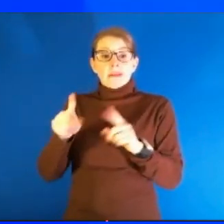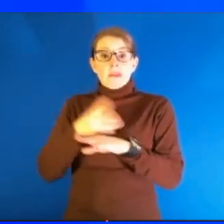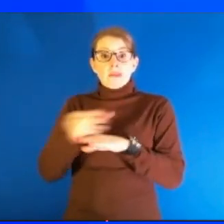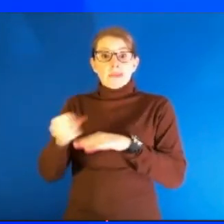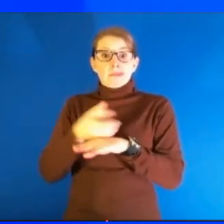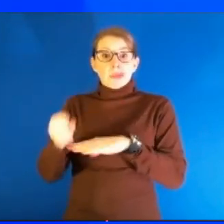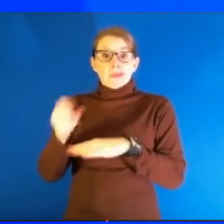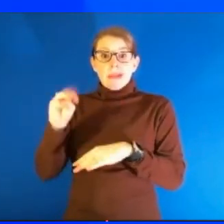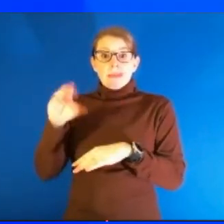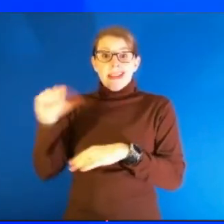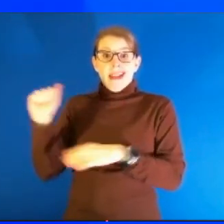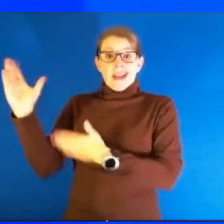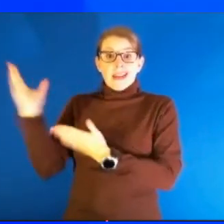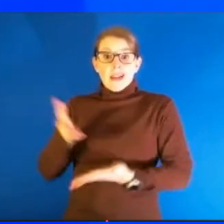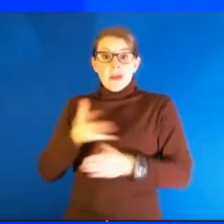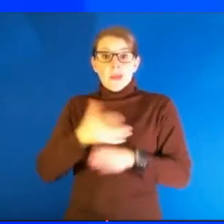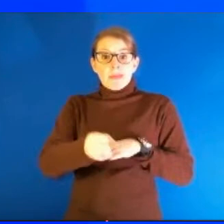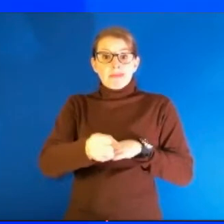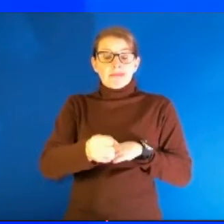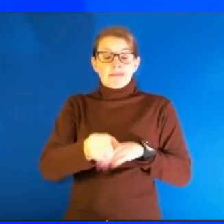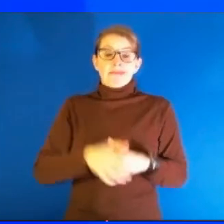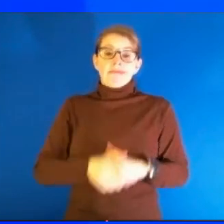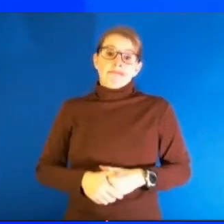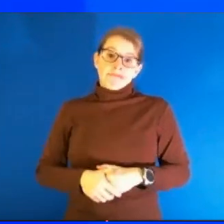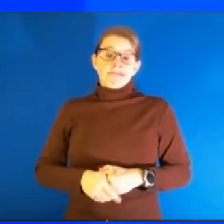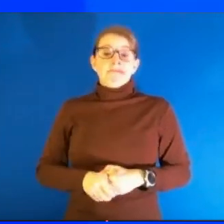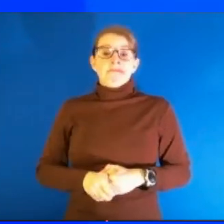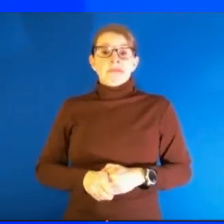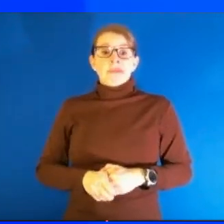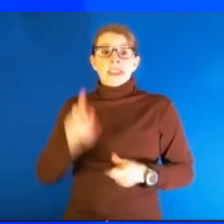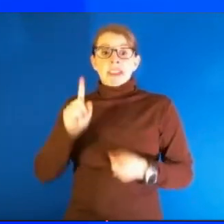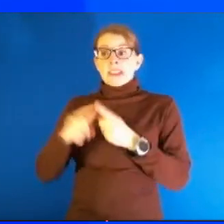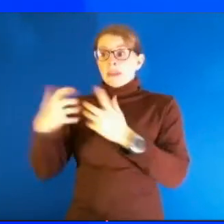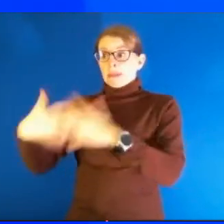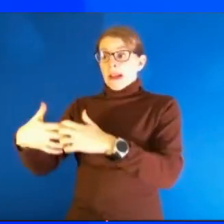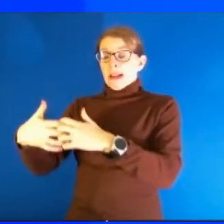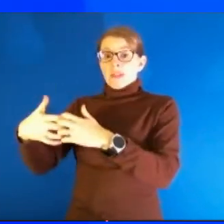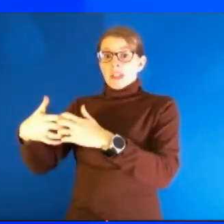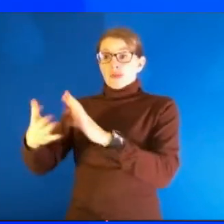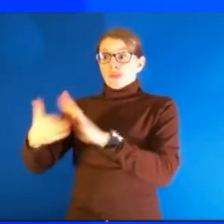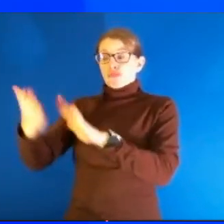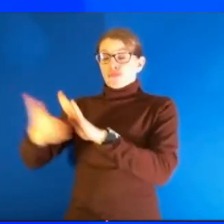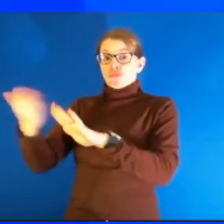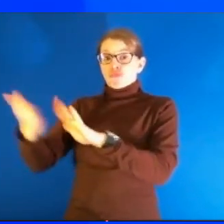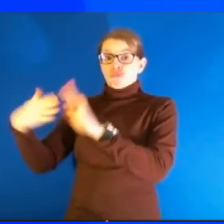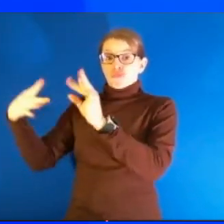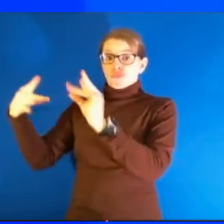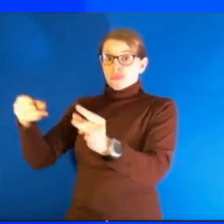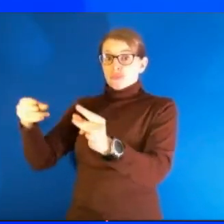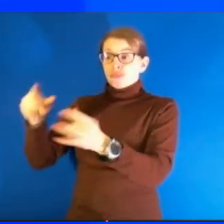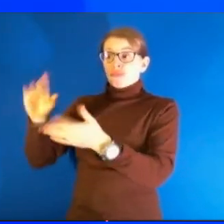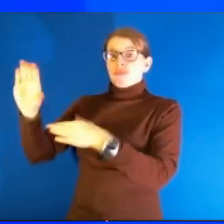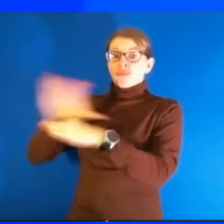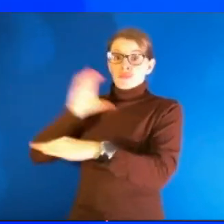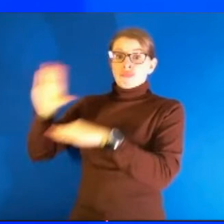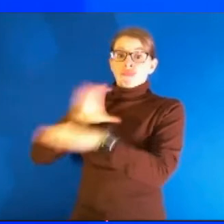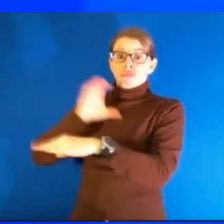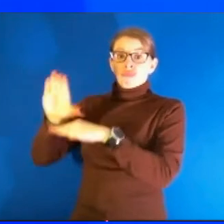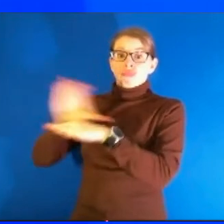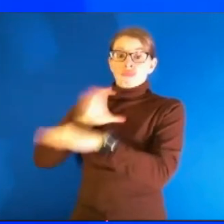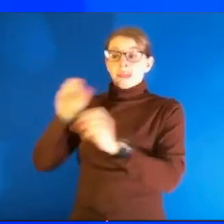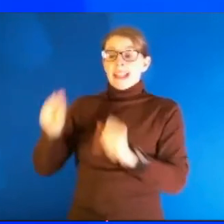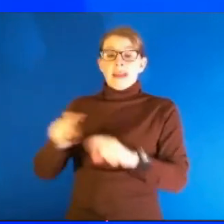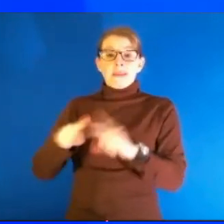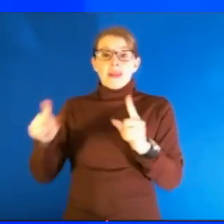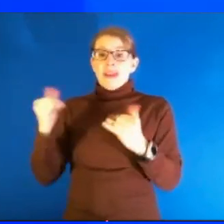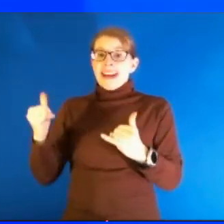in, and so until the manufacturing chain gets up and running and we have a steady supply. The good news is it's not sitting on the shelf.